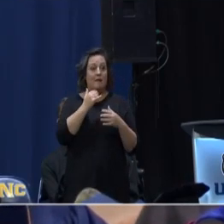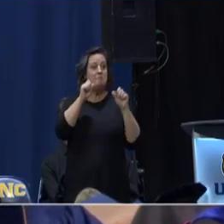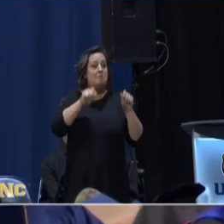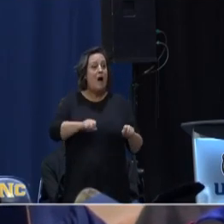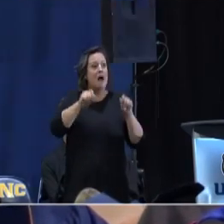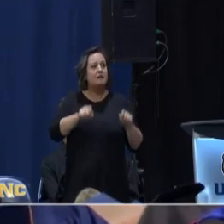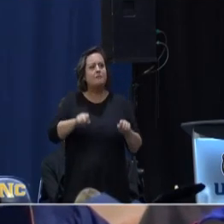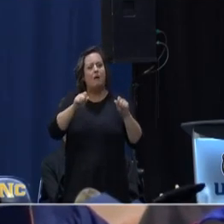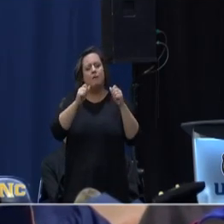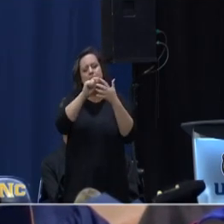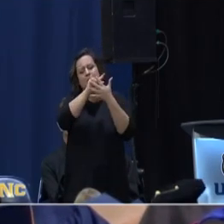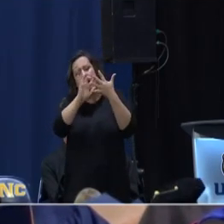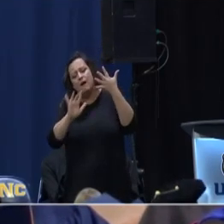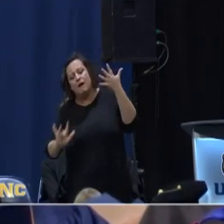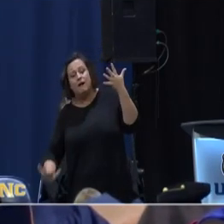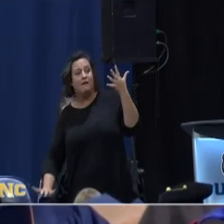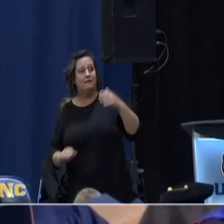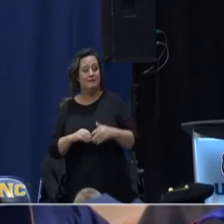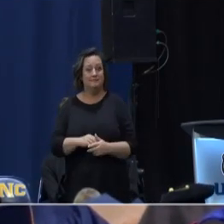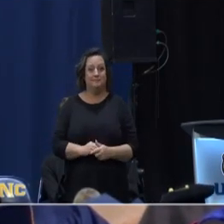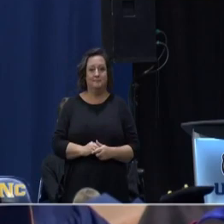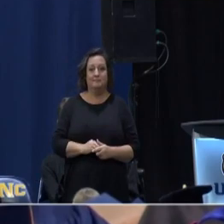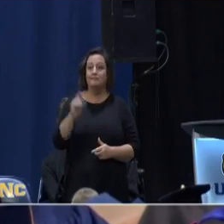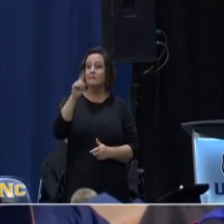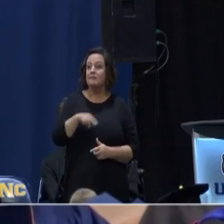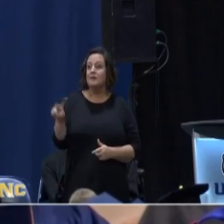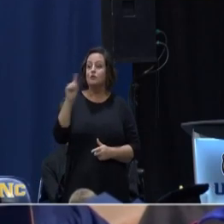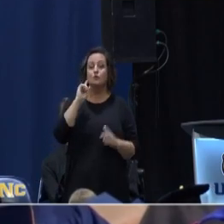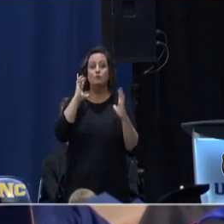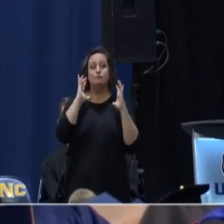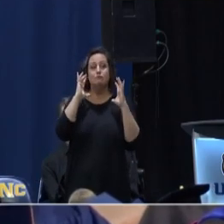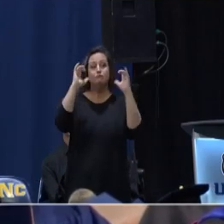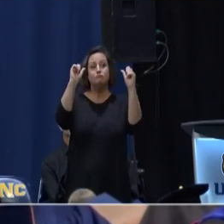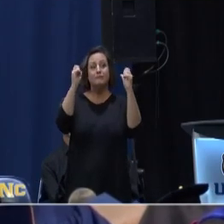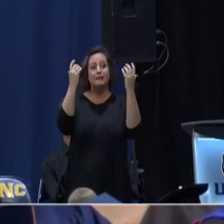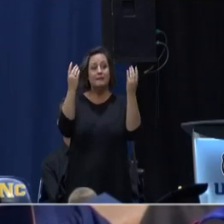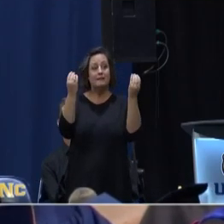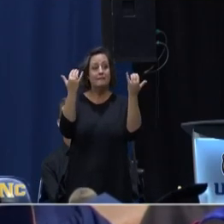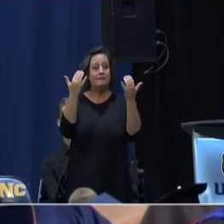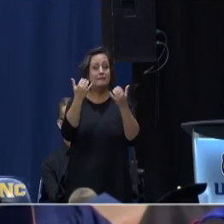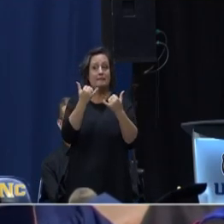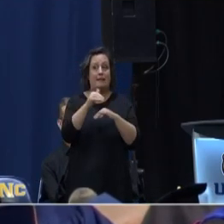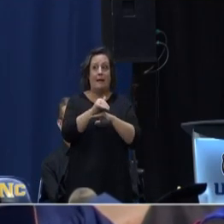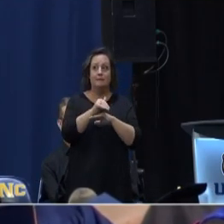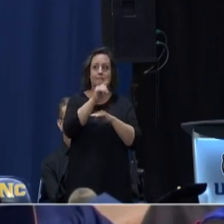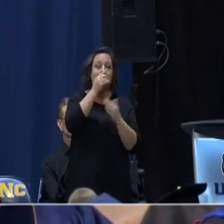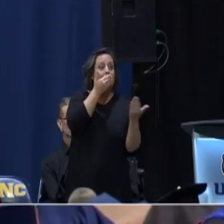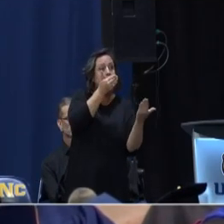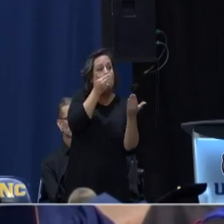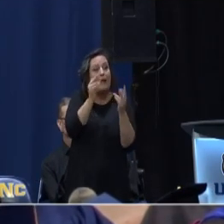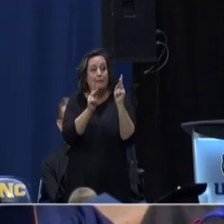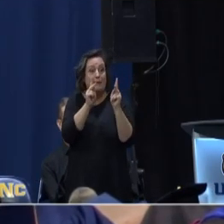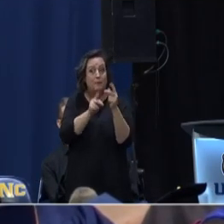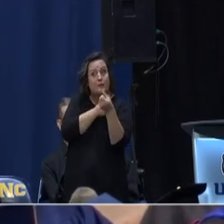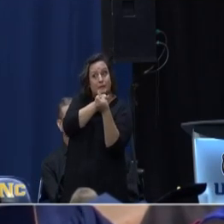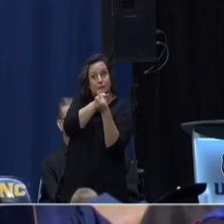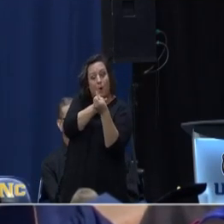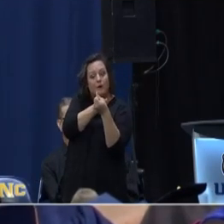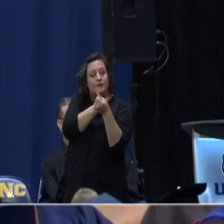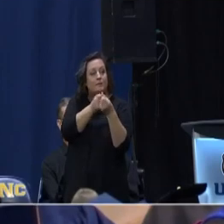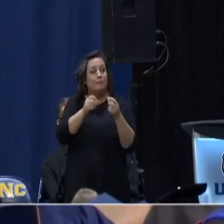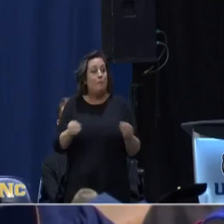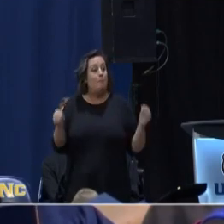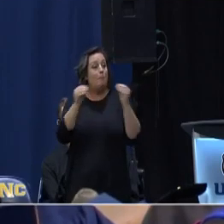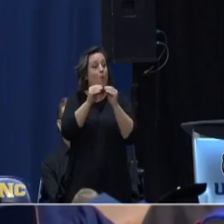is far-reaching. As you leave here tonight, be sure to thank those who believed in you. But more importantly, start seeking out